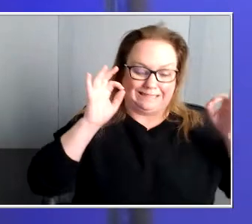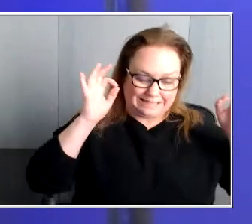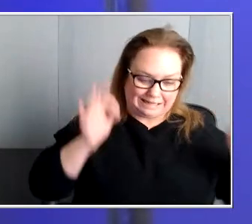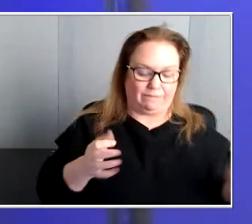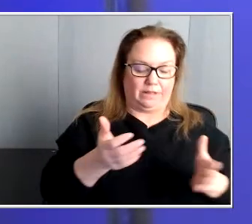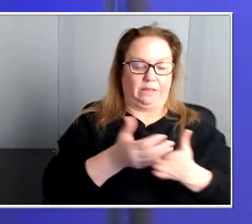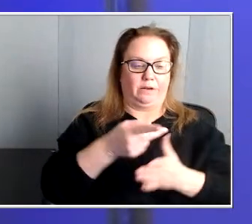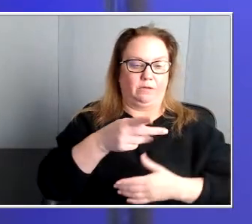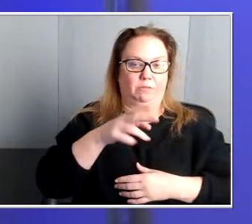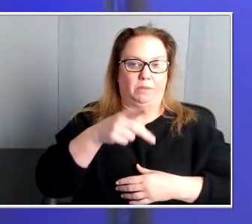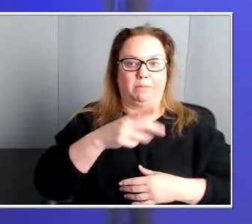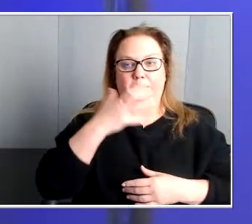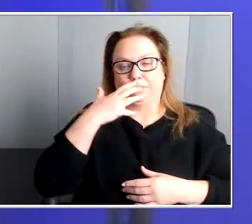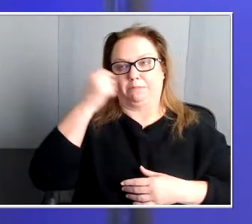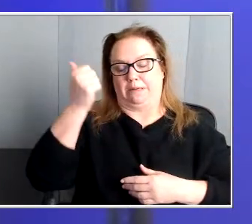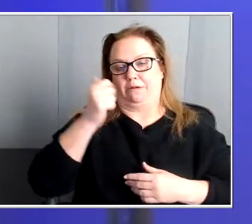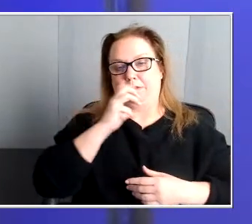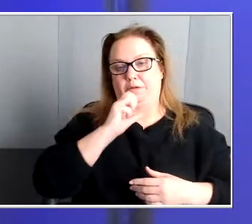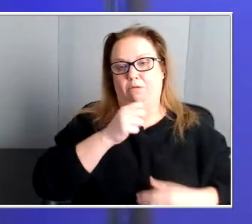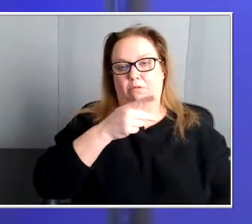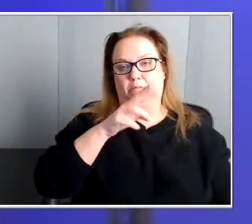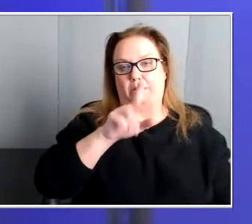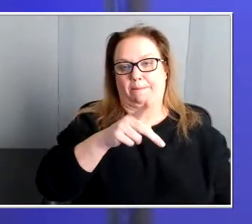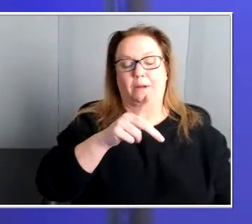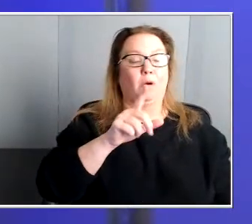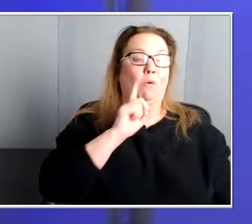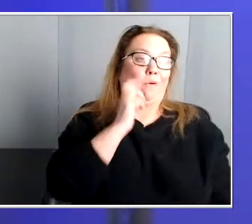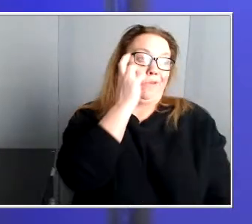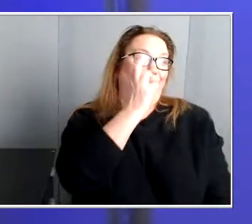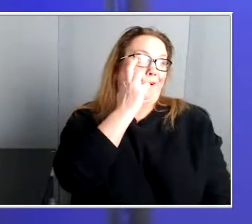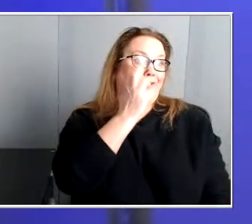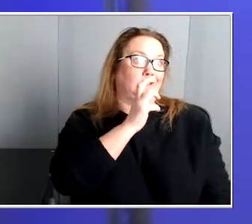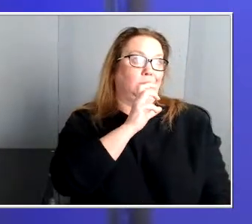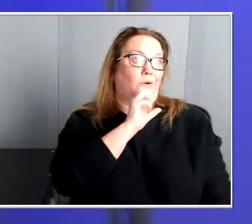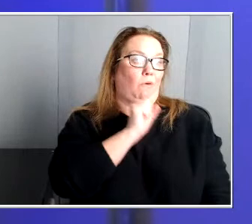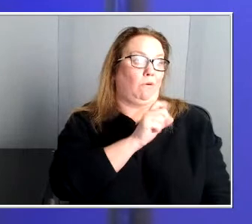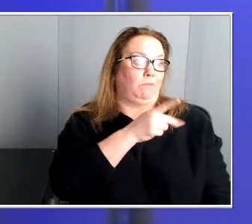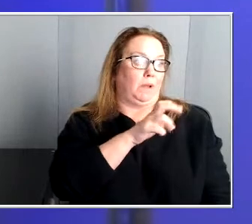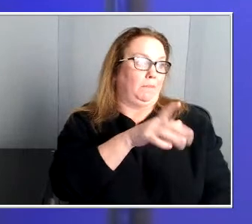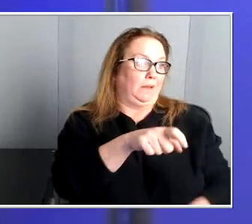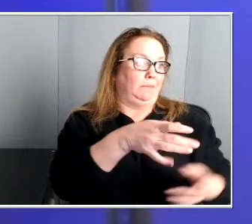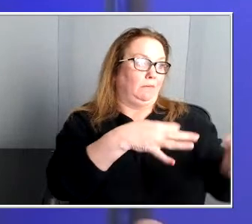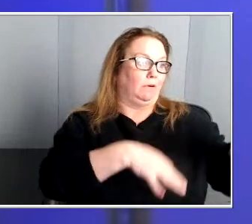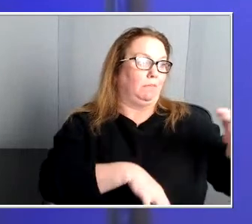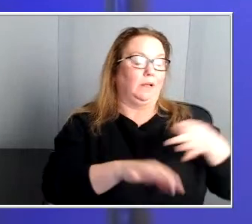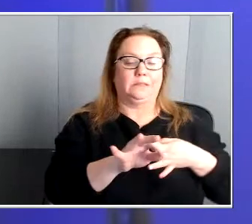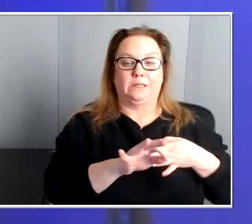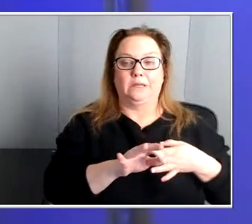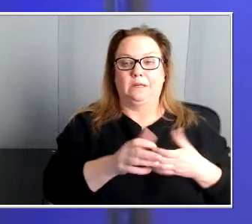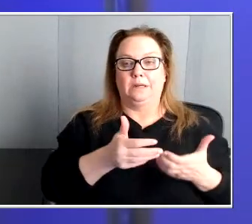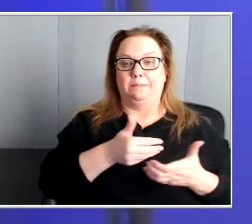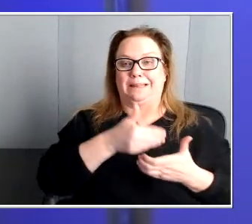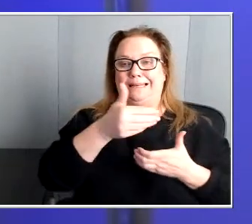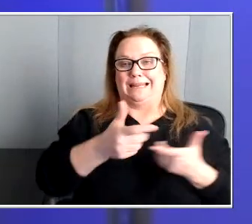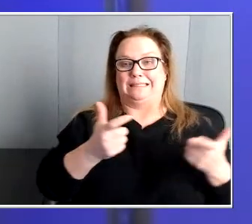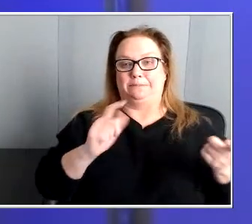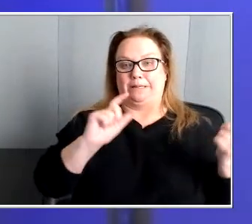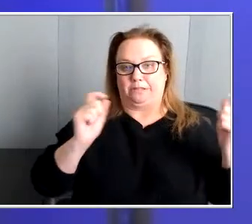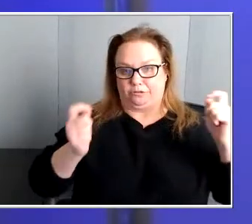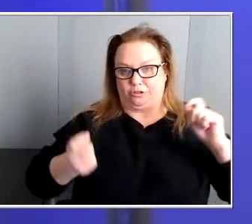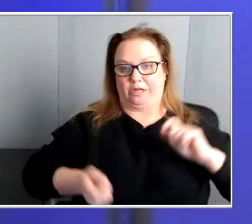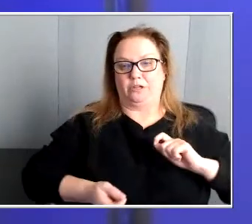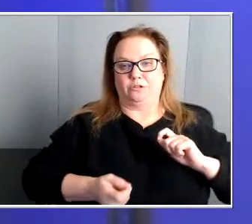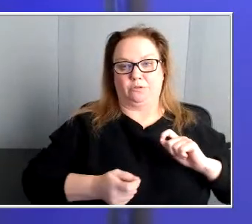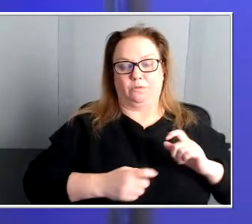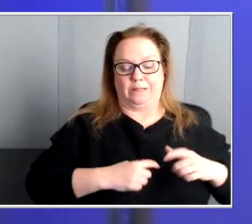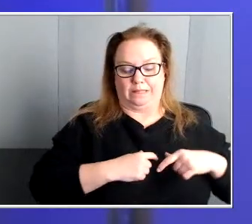than the old pump, or that there was some reason to change out the old pump. But like I said before, I think that the next big change will be when they can get rid of the driveline and